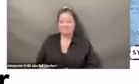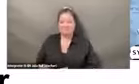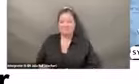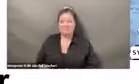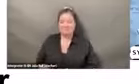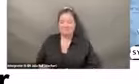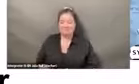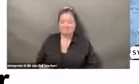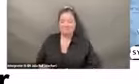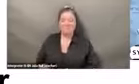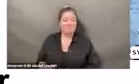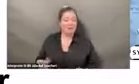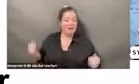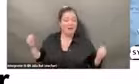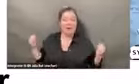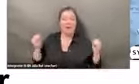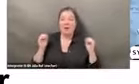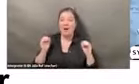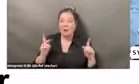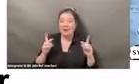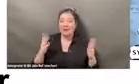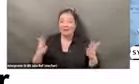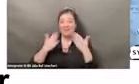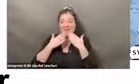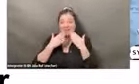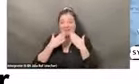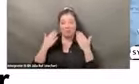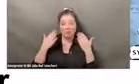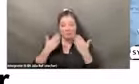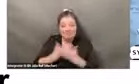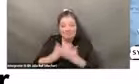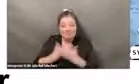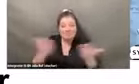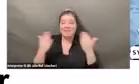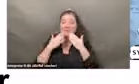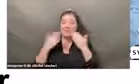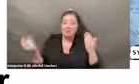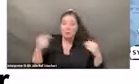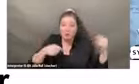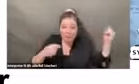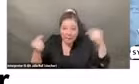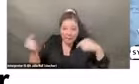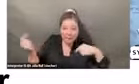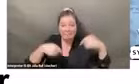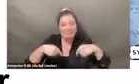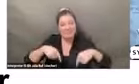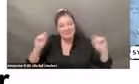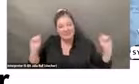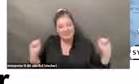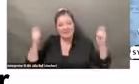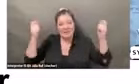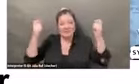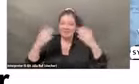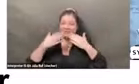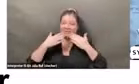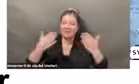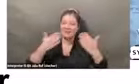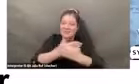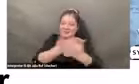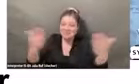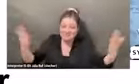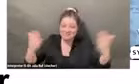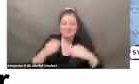So thank you very much, everyone, for attending this event, and we'll keep